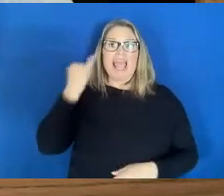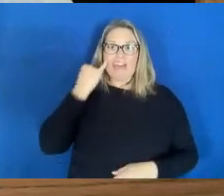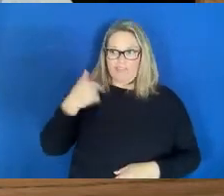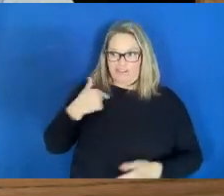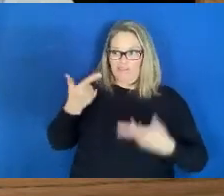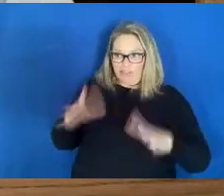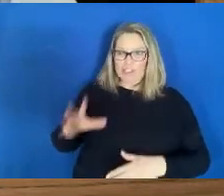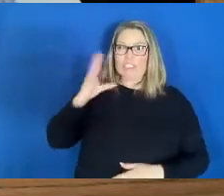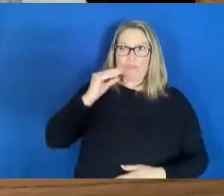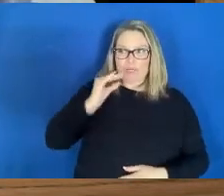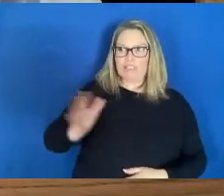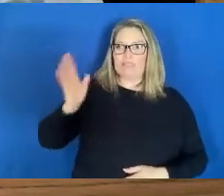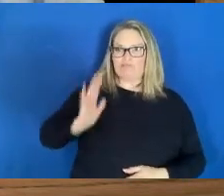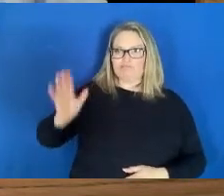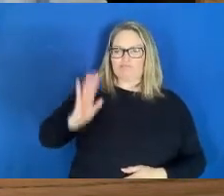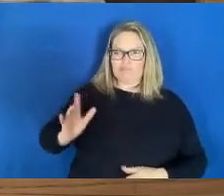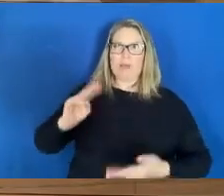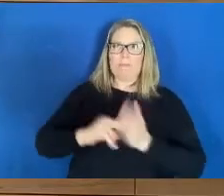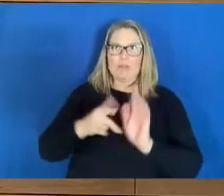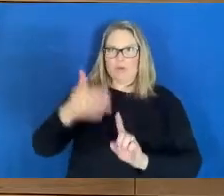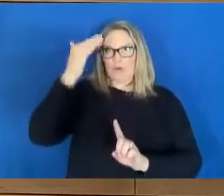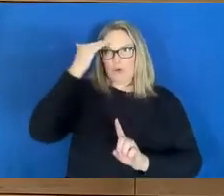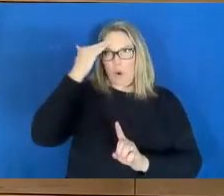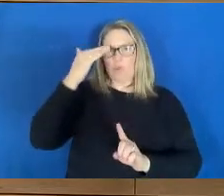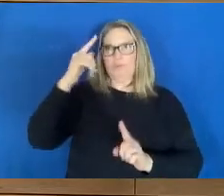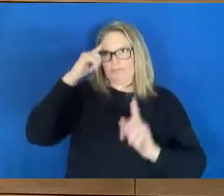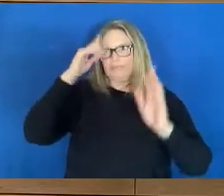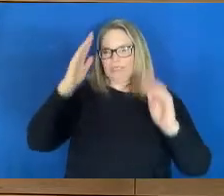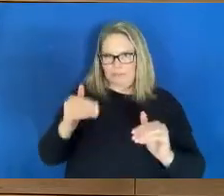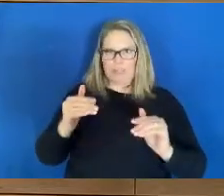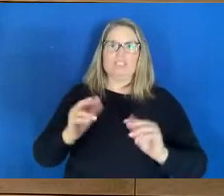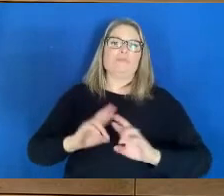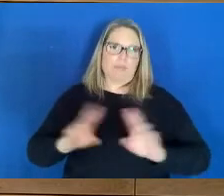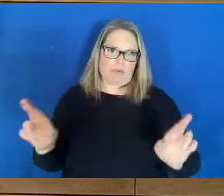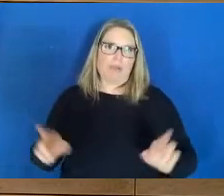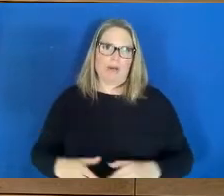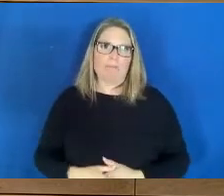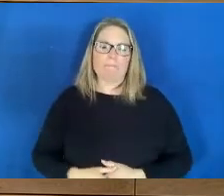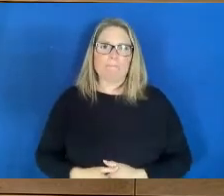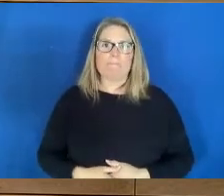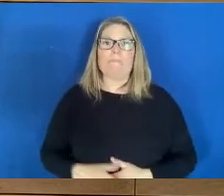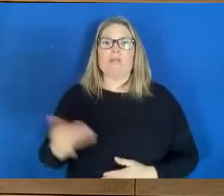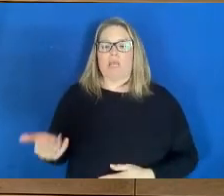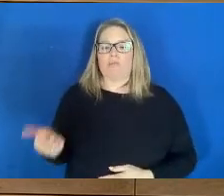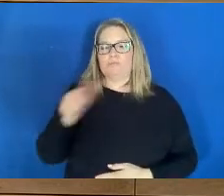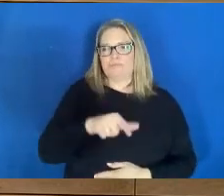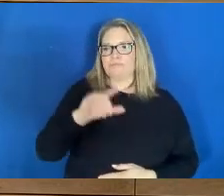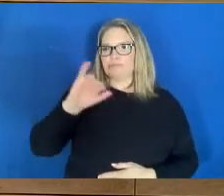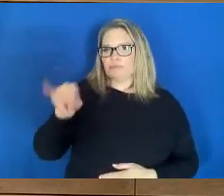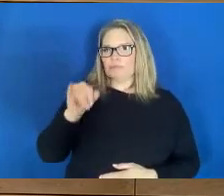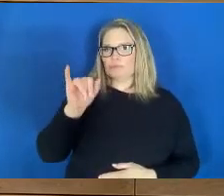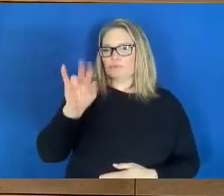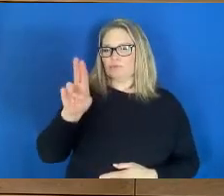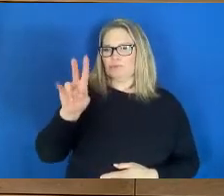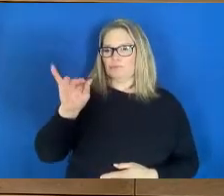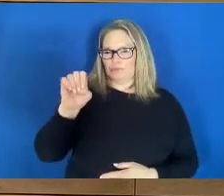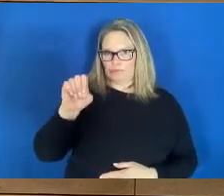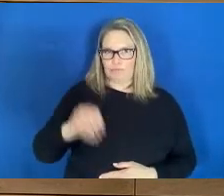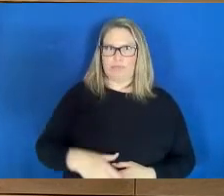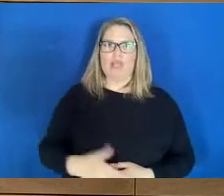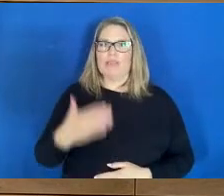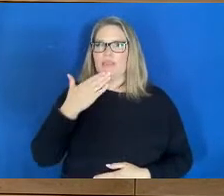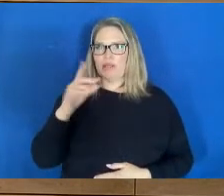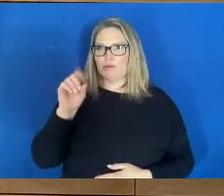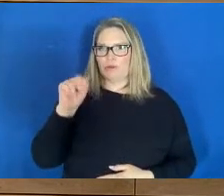the past. Thank you, merci. And I will pass it over to Julie. Thank you. Thank you, Don, and